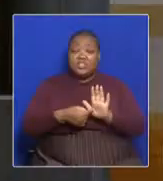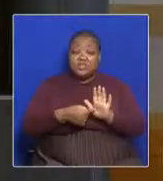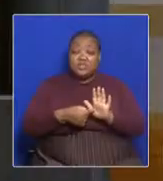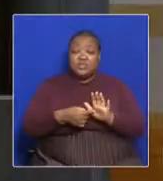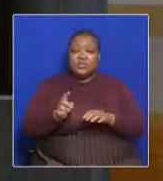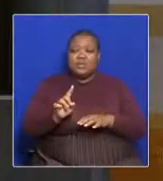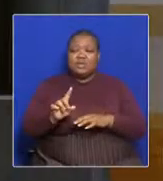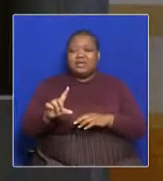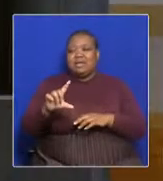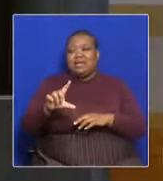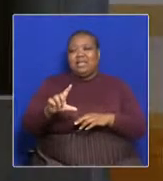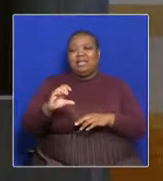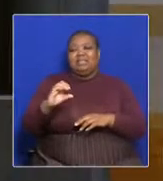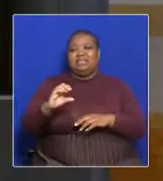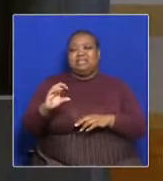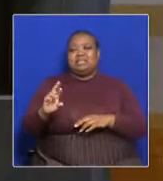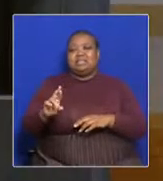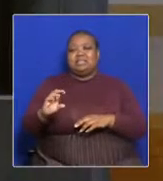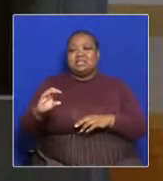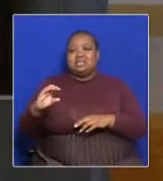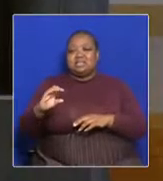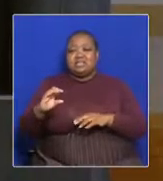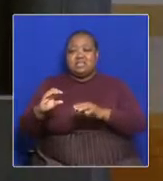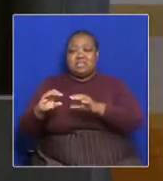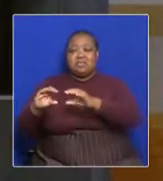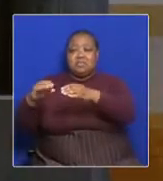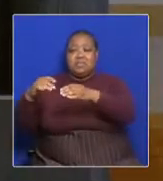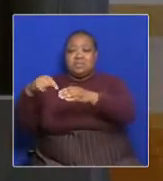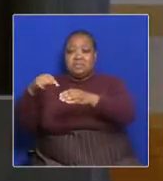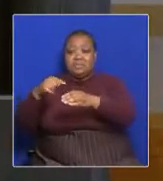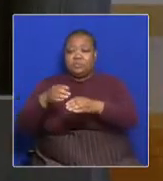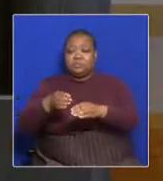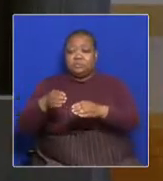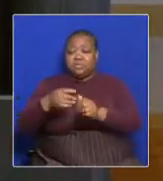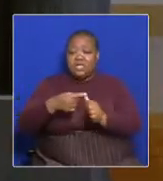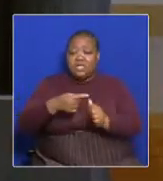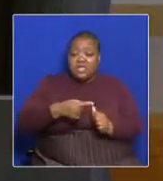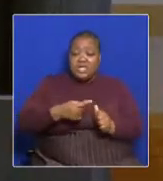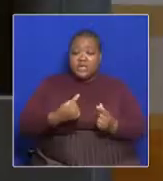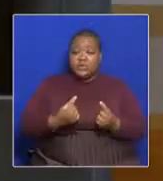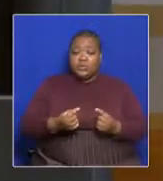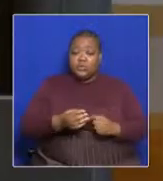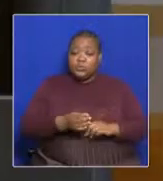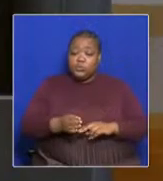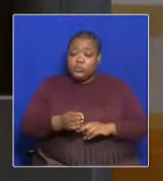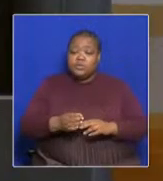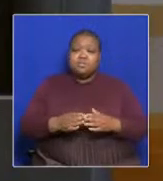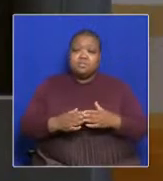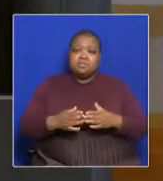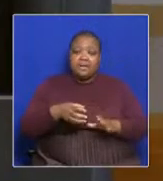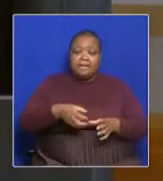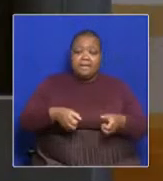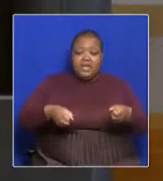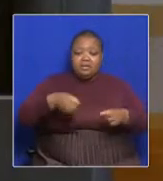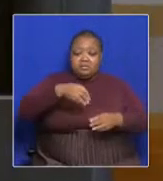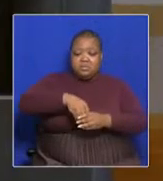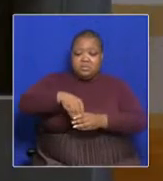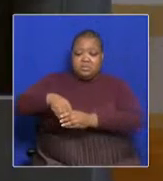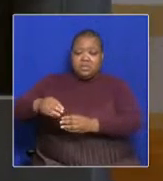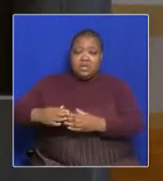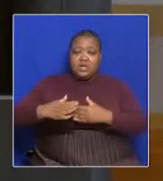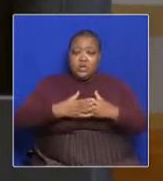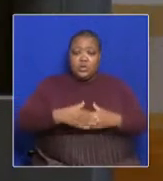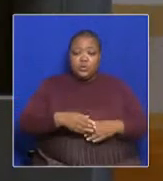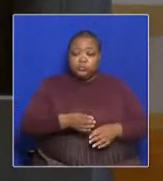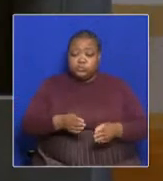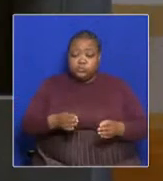been there from other evidence, you would have done the count there, you would have done the sealing there, and there would have been photographs of that. So as we sit